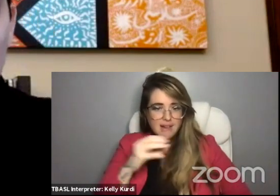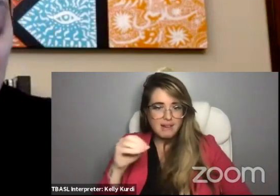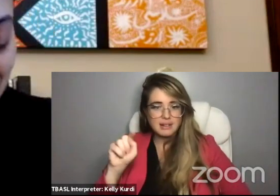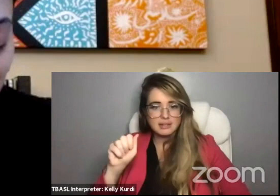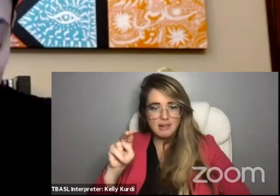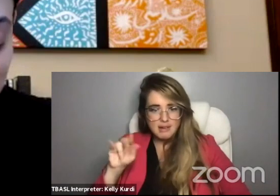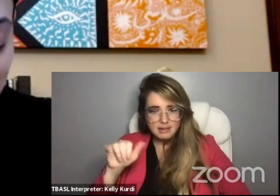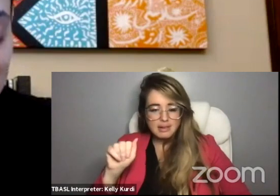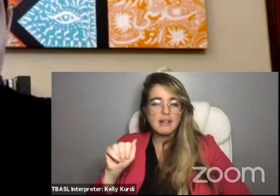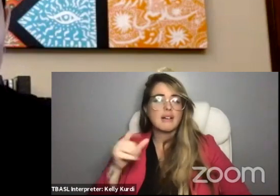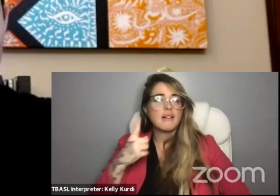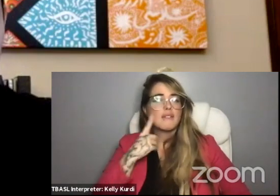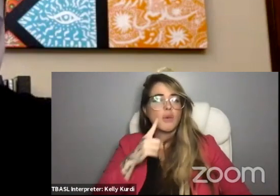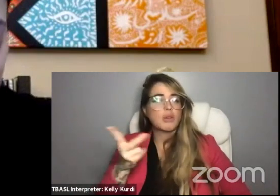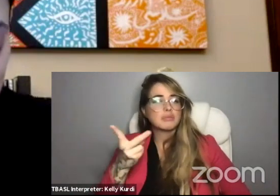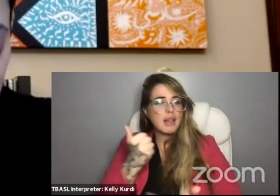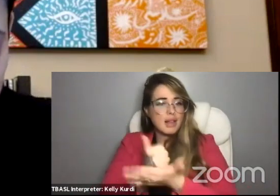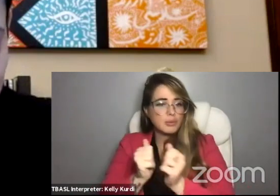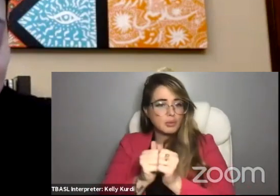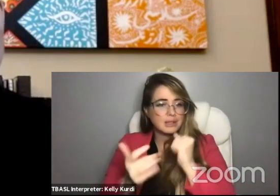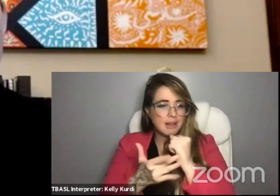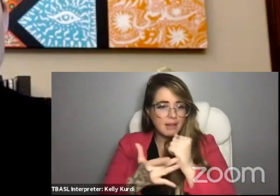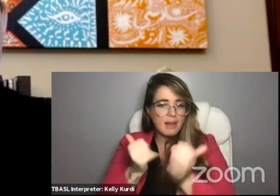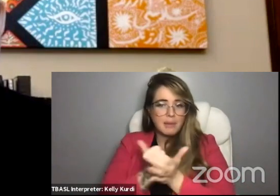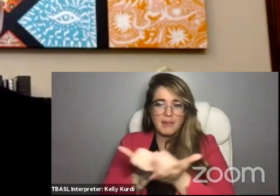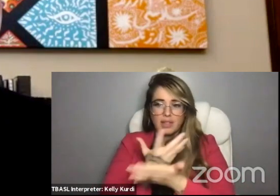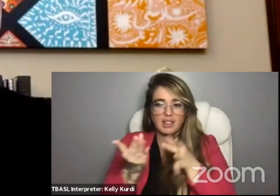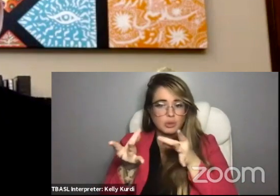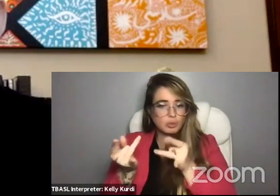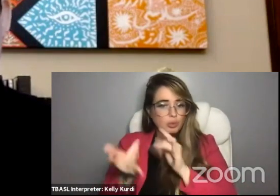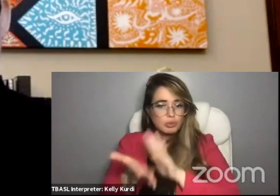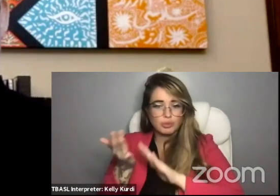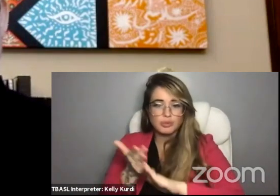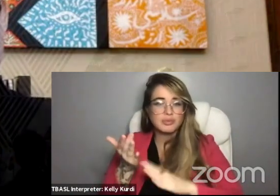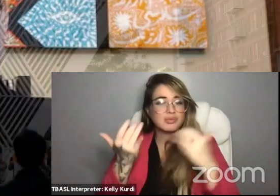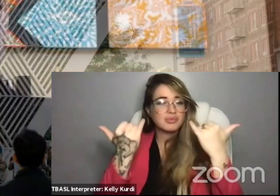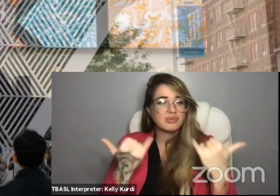for holding down the tech and making it all run smoothly. Thank you so much, everyone.